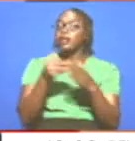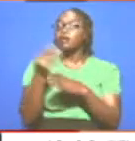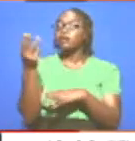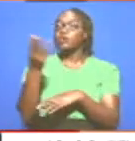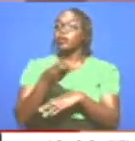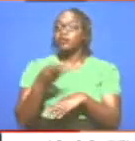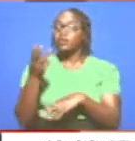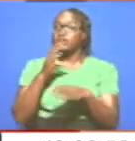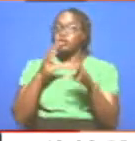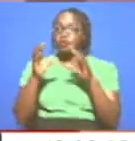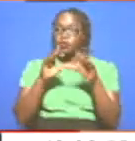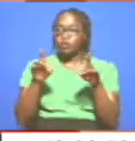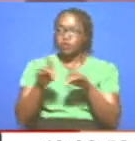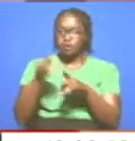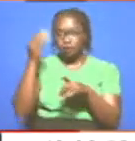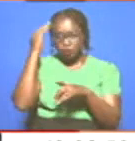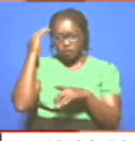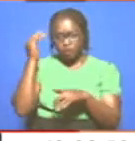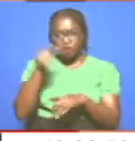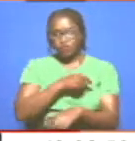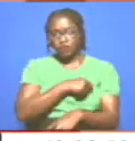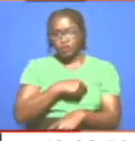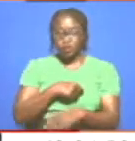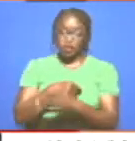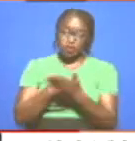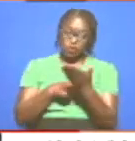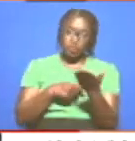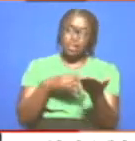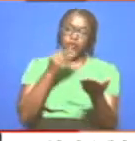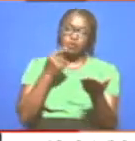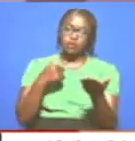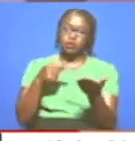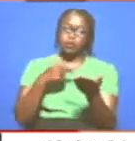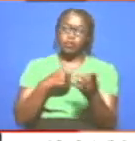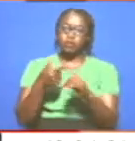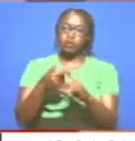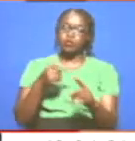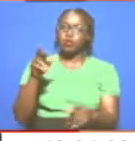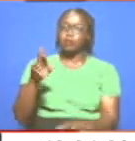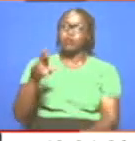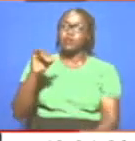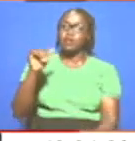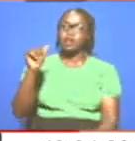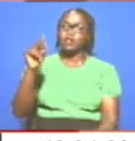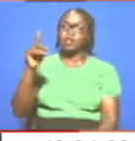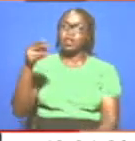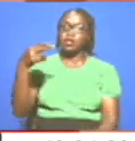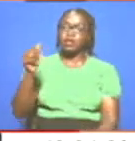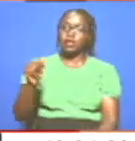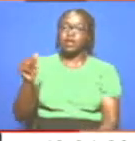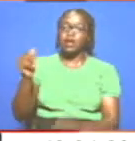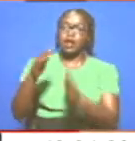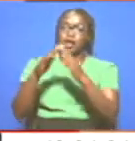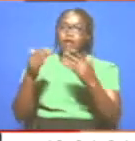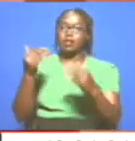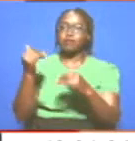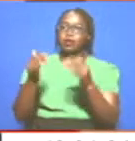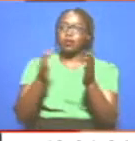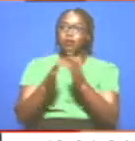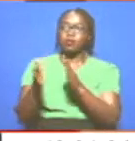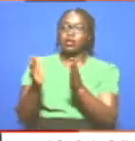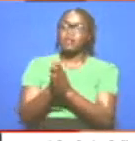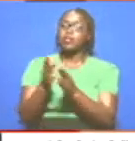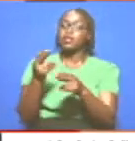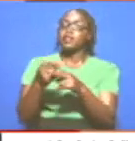a conversation with the head of the delegation. He's going to be speaking to us from Riyadh House, where they are finalizing the plans. His name is George Kariuki. He's a